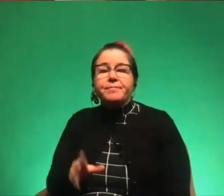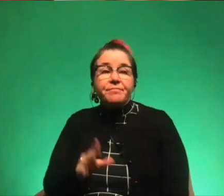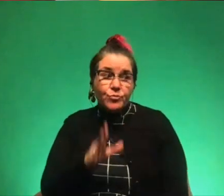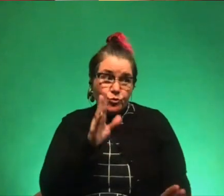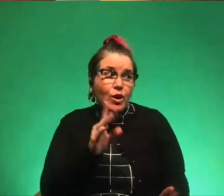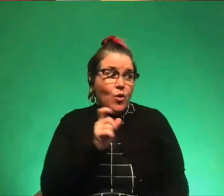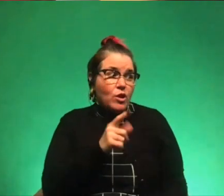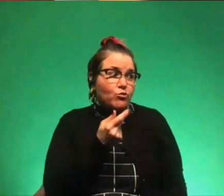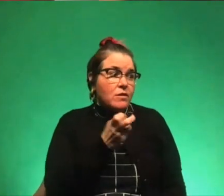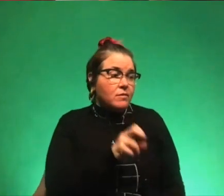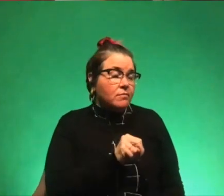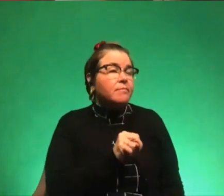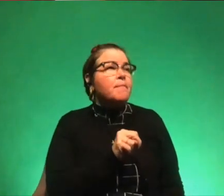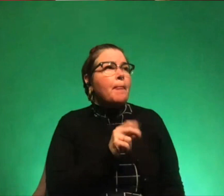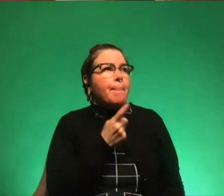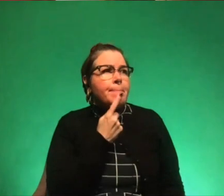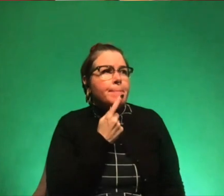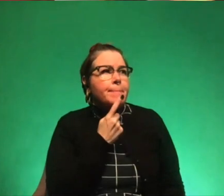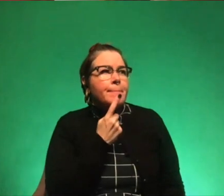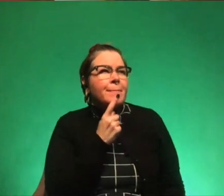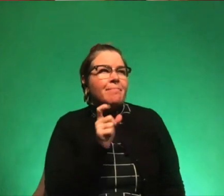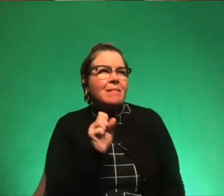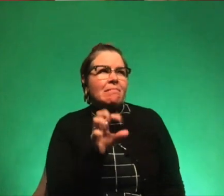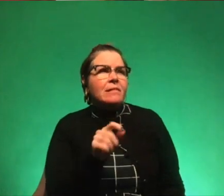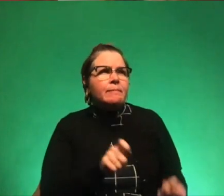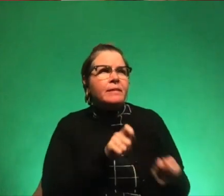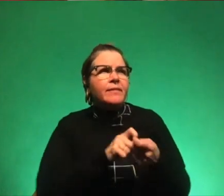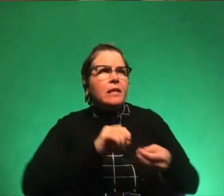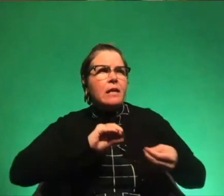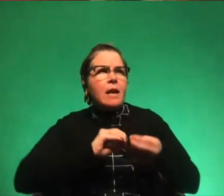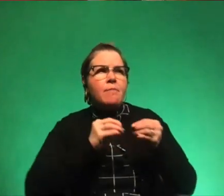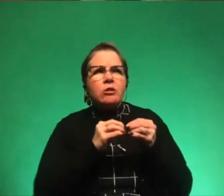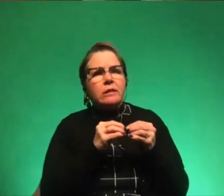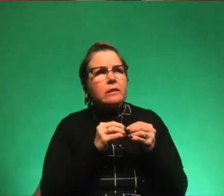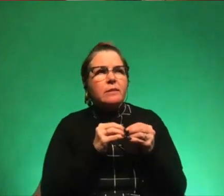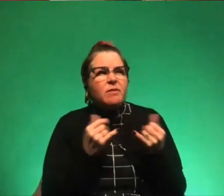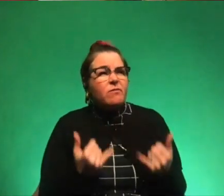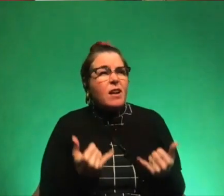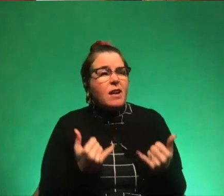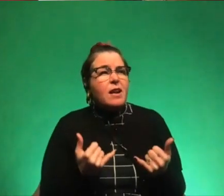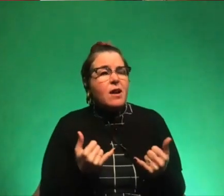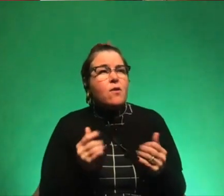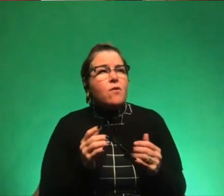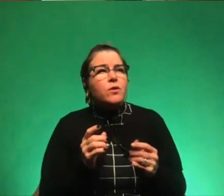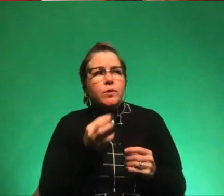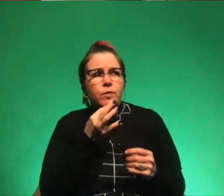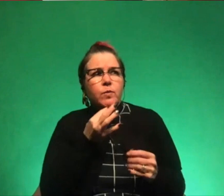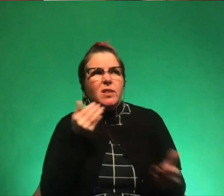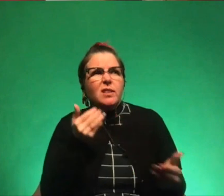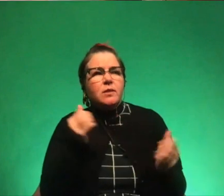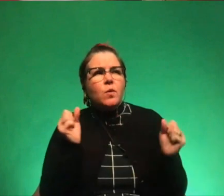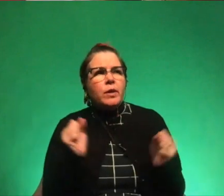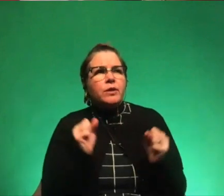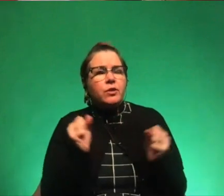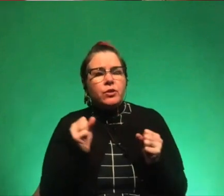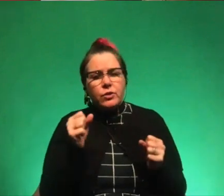question. So I wouldn't be able to give you like a definite figure, but at the moment it's coming into winter. And so